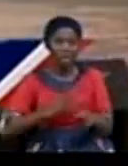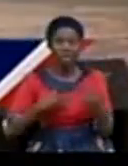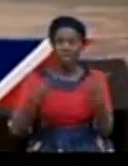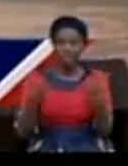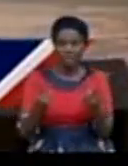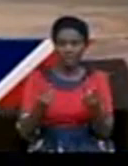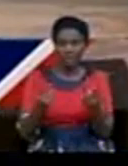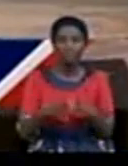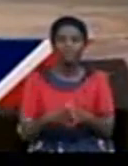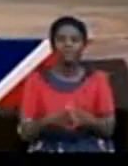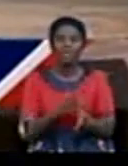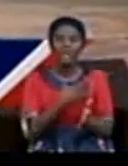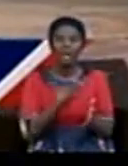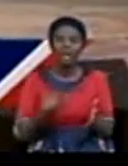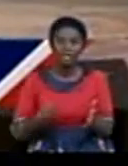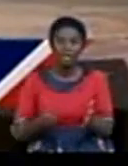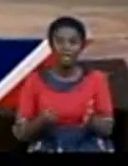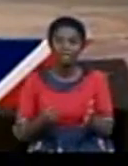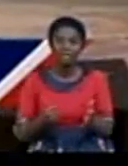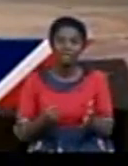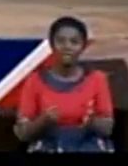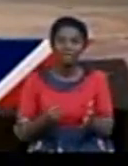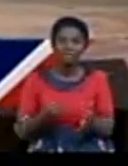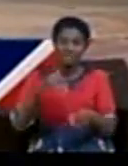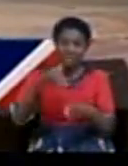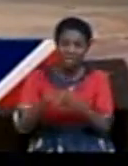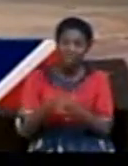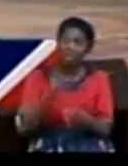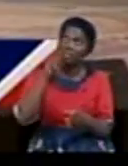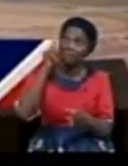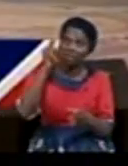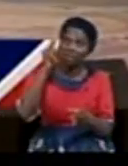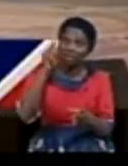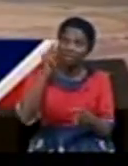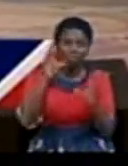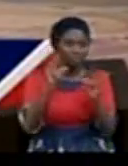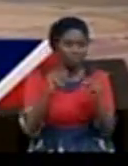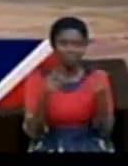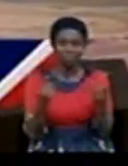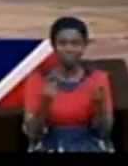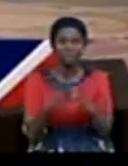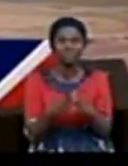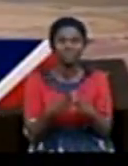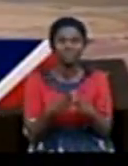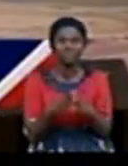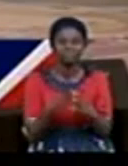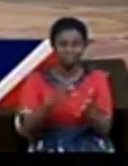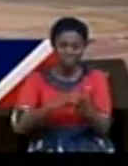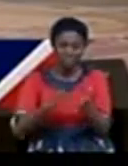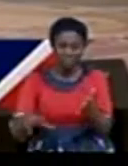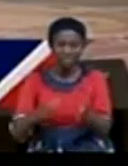sins, and in him is no sin. Take